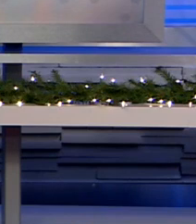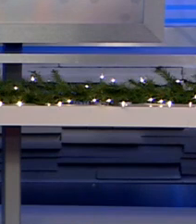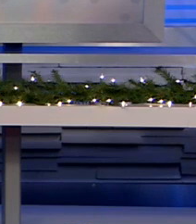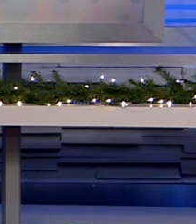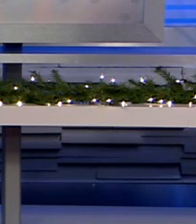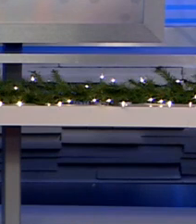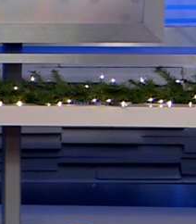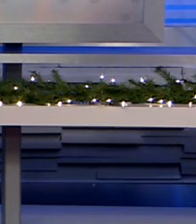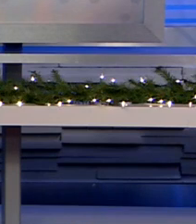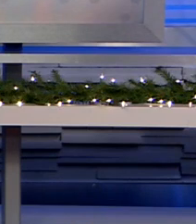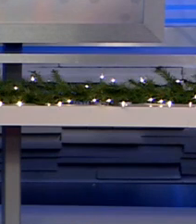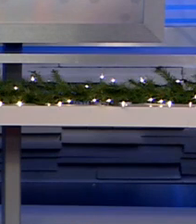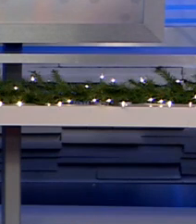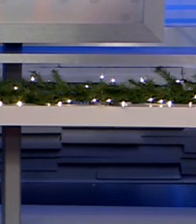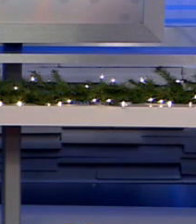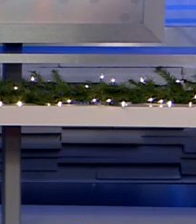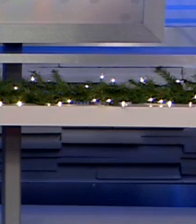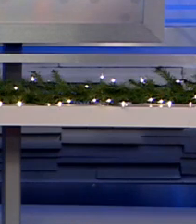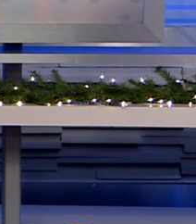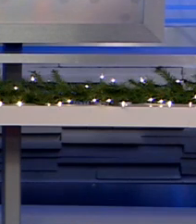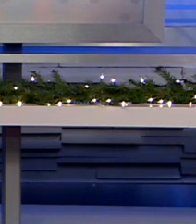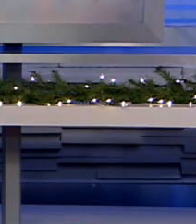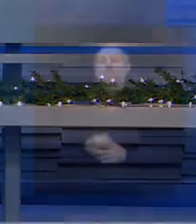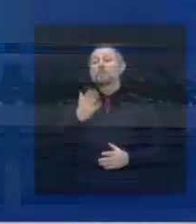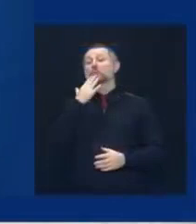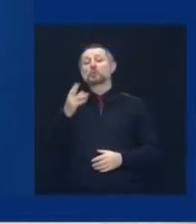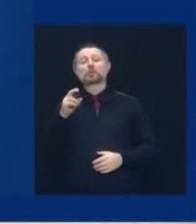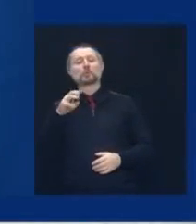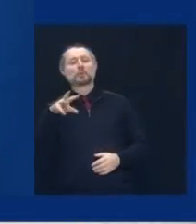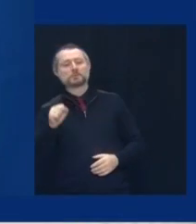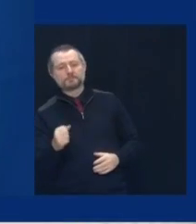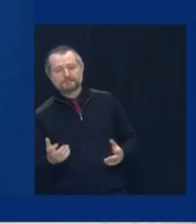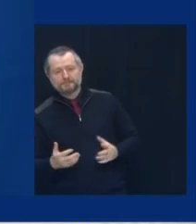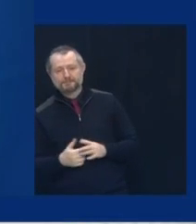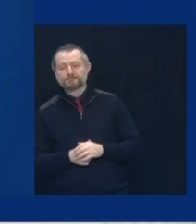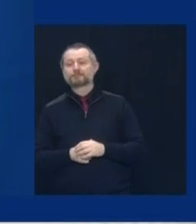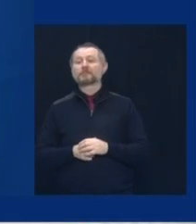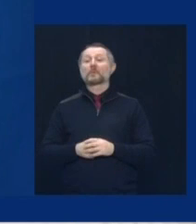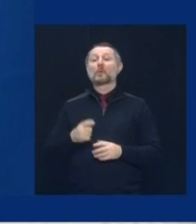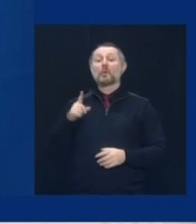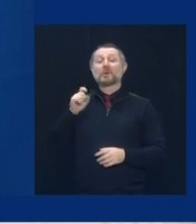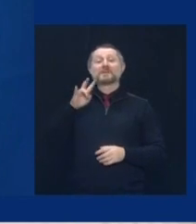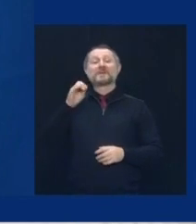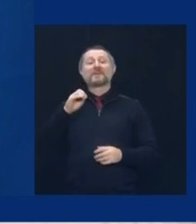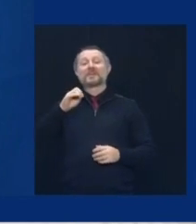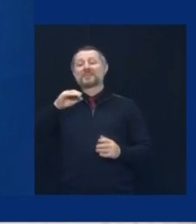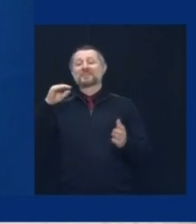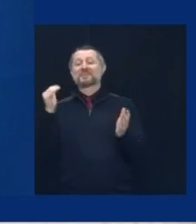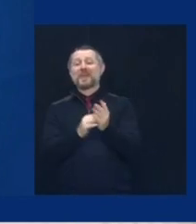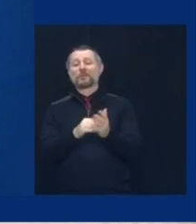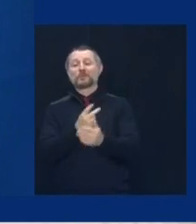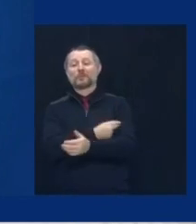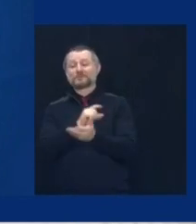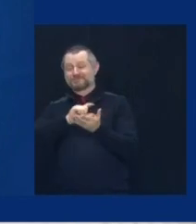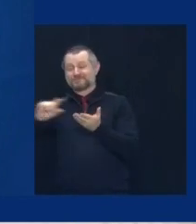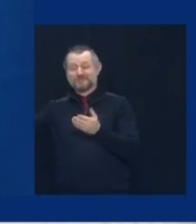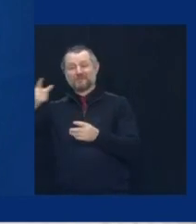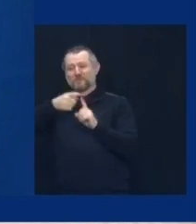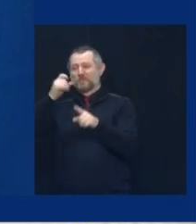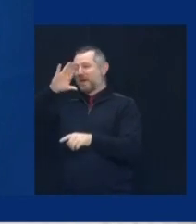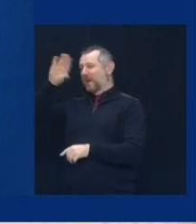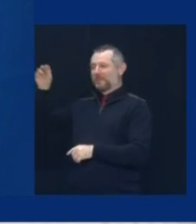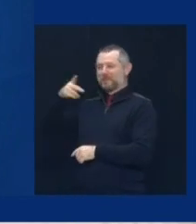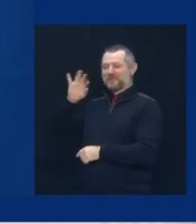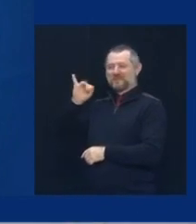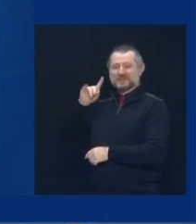to get it into the hands of communities who need it the most. 170,000 doses from Pfizer that we announced